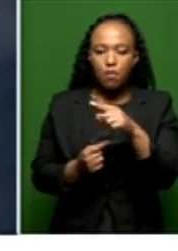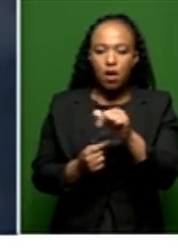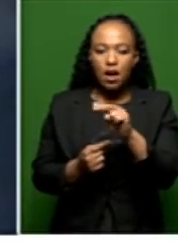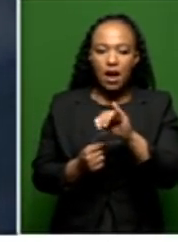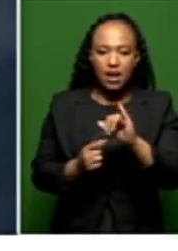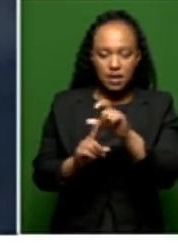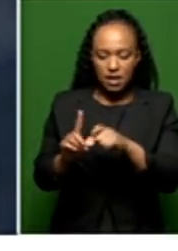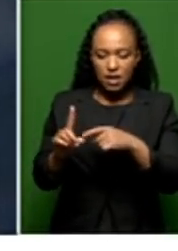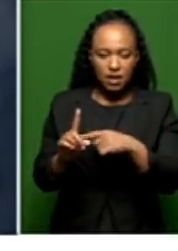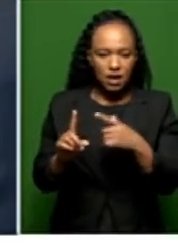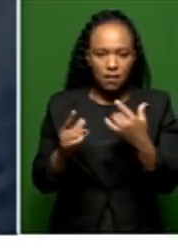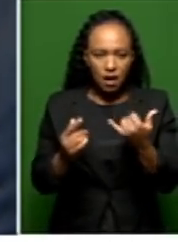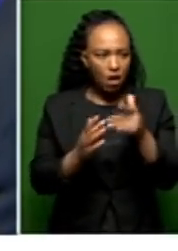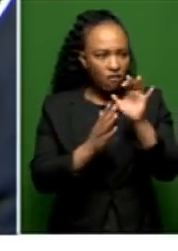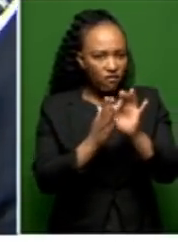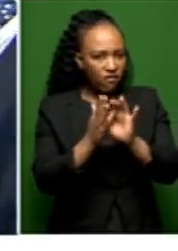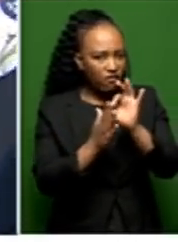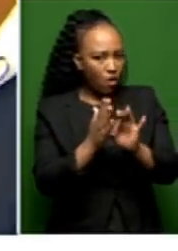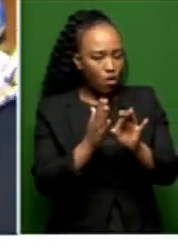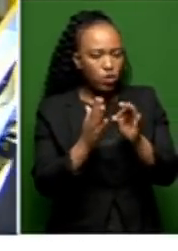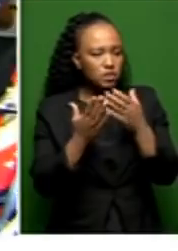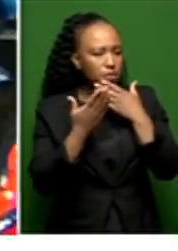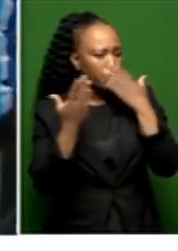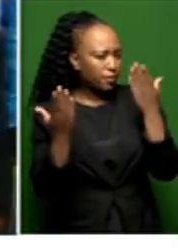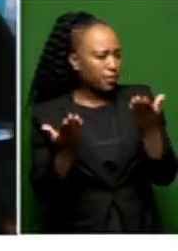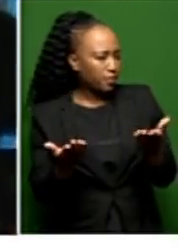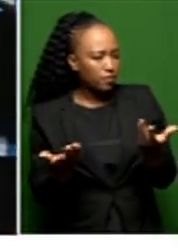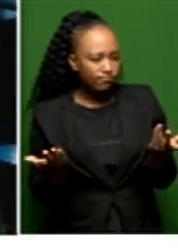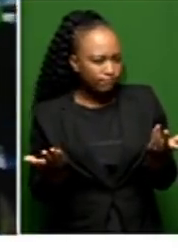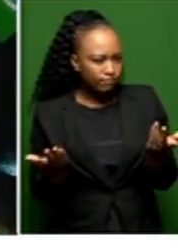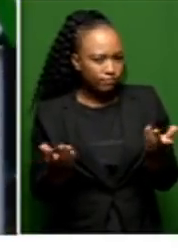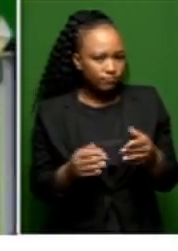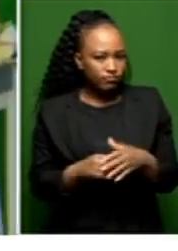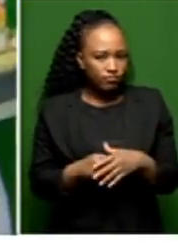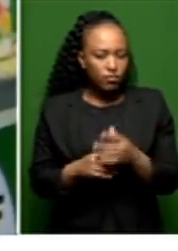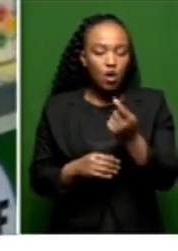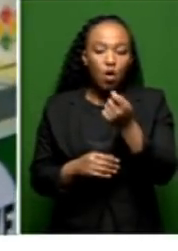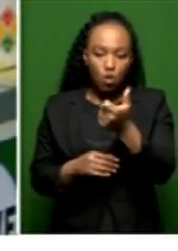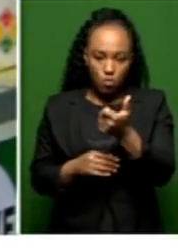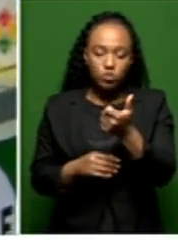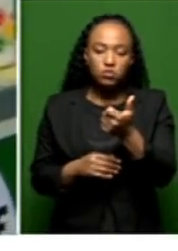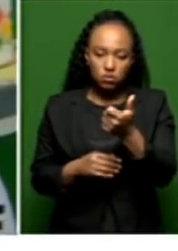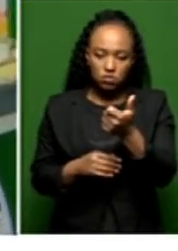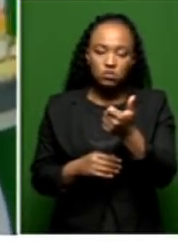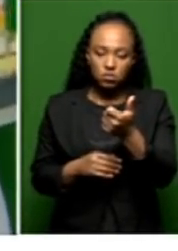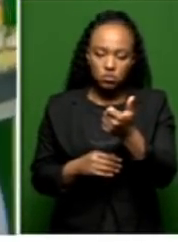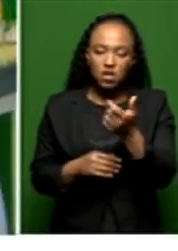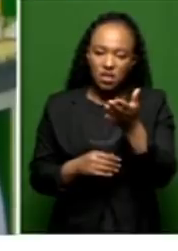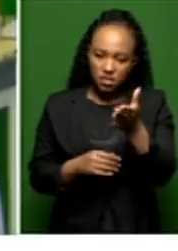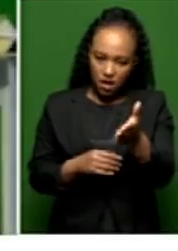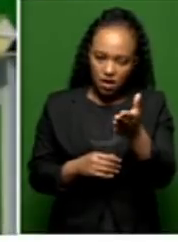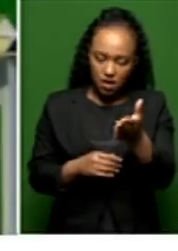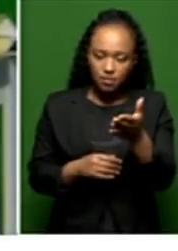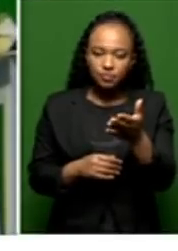that didn't translate into votes. Thank you, Sister Sophie. Look, we are halfway there now in this marathon. I think we already